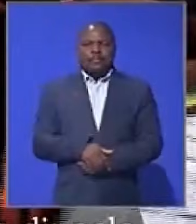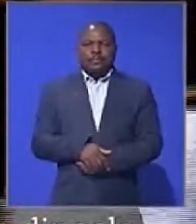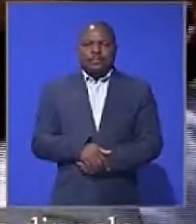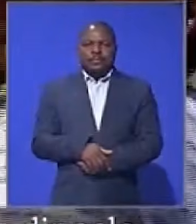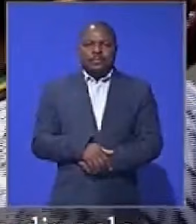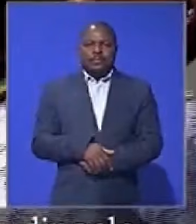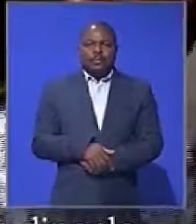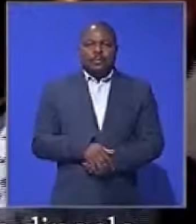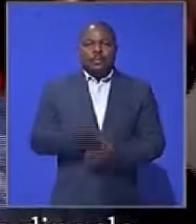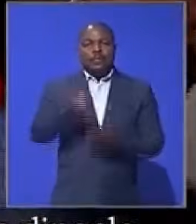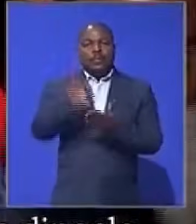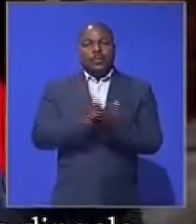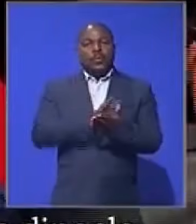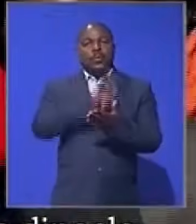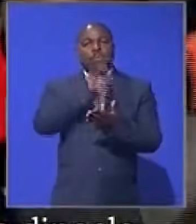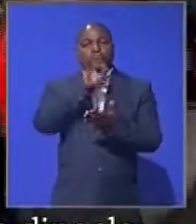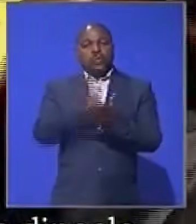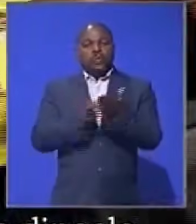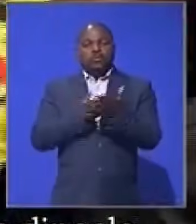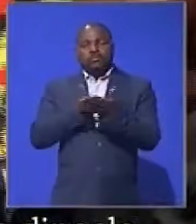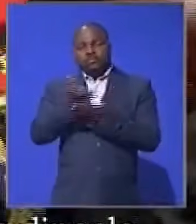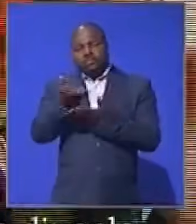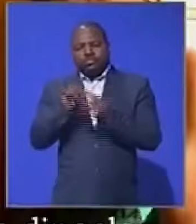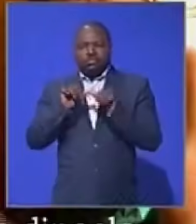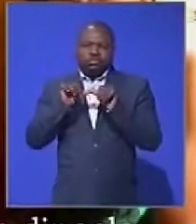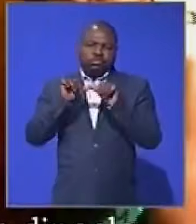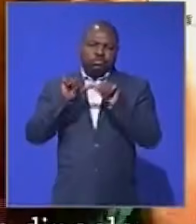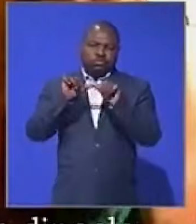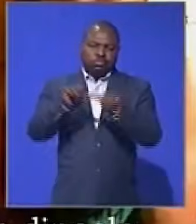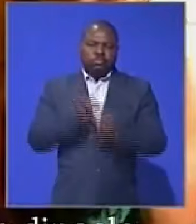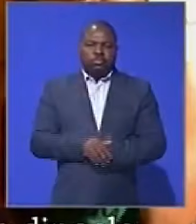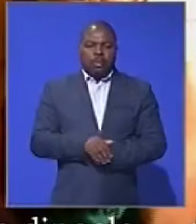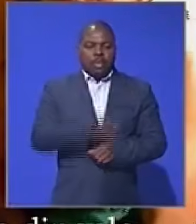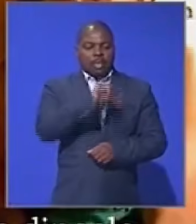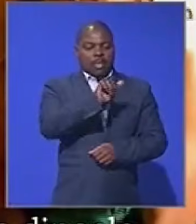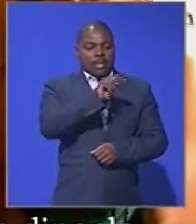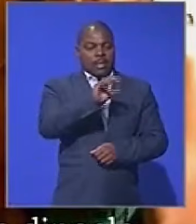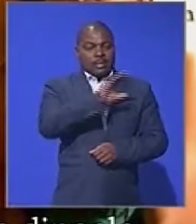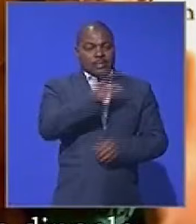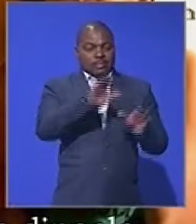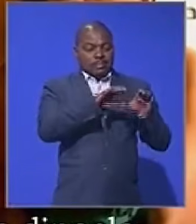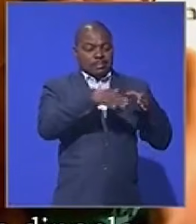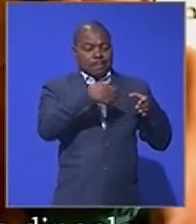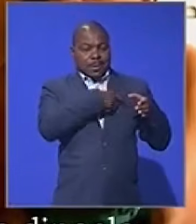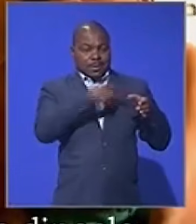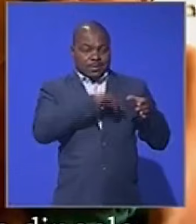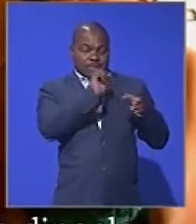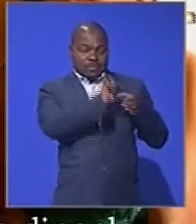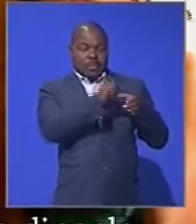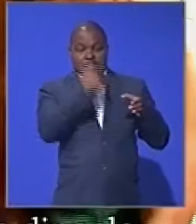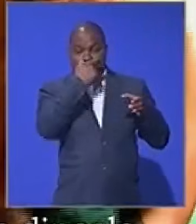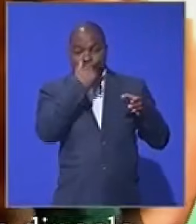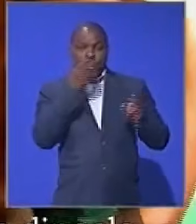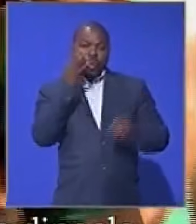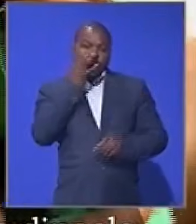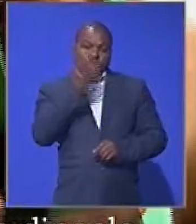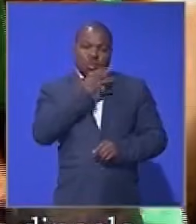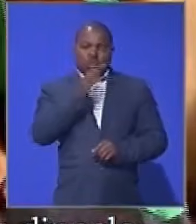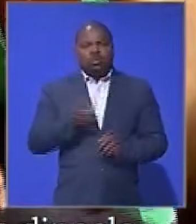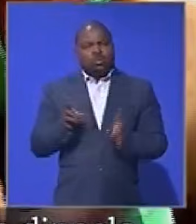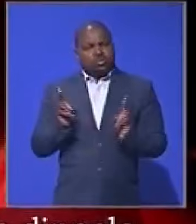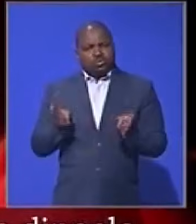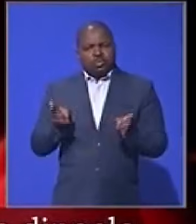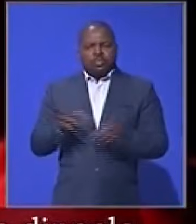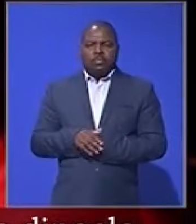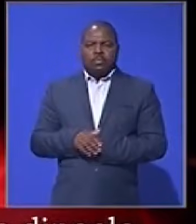Ge masolo a dikgetho a kgatlampana mopresidente wa ANC Cyril Ramaphosa o re ga go seo se sa